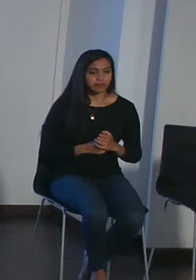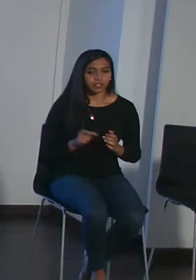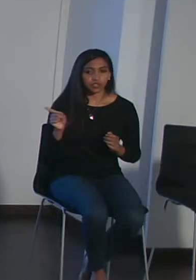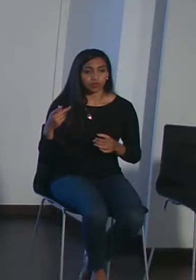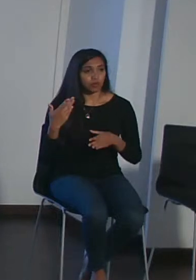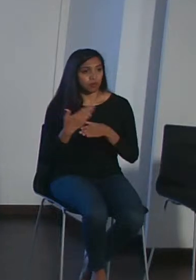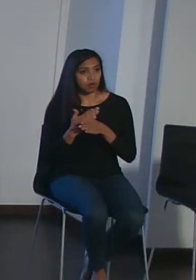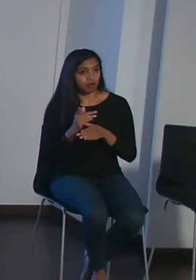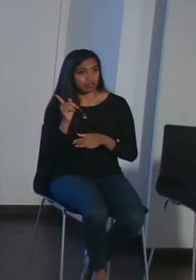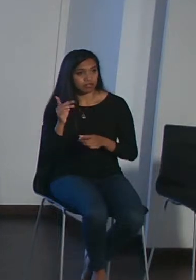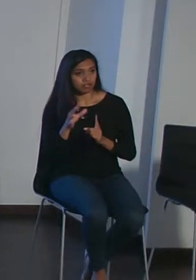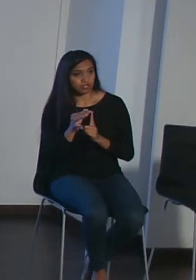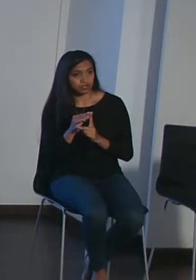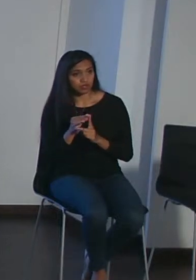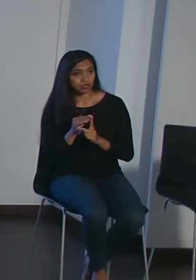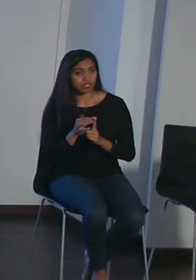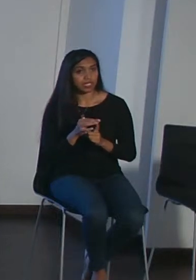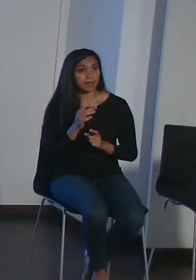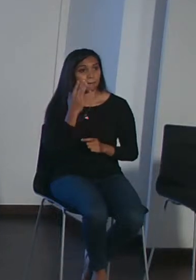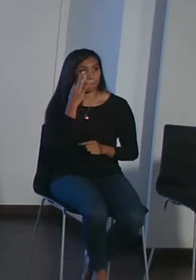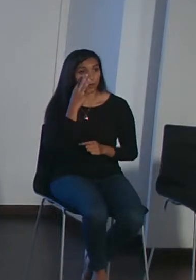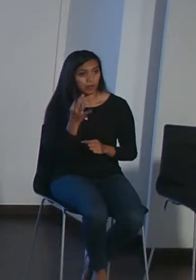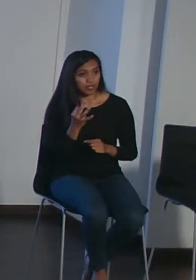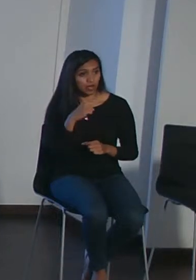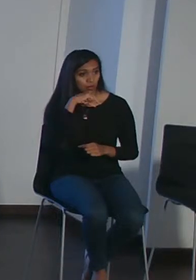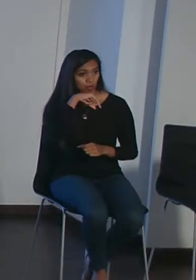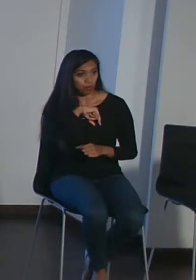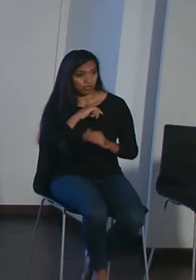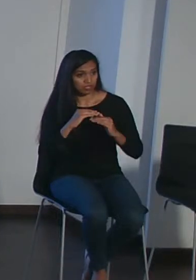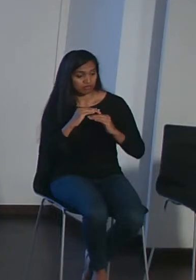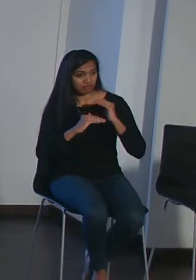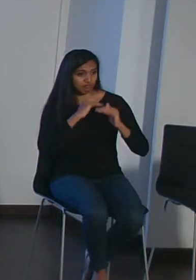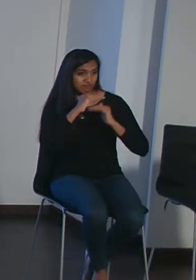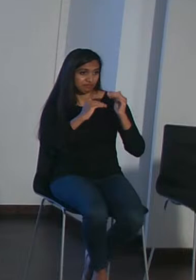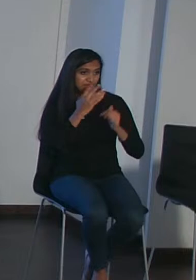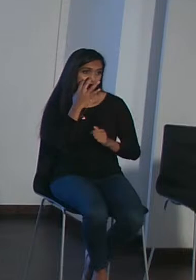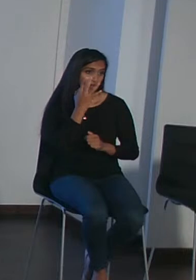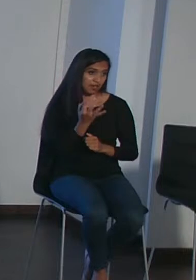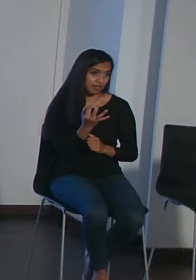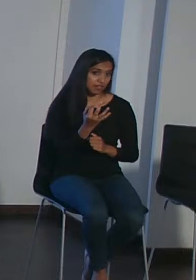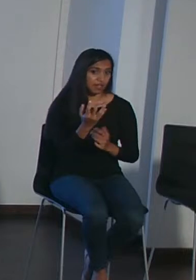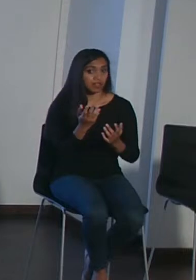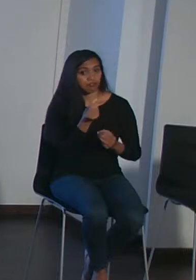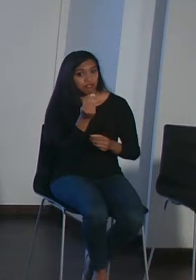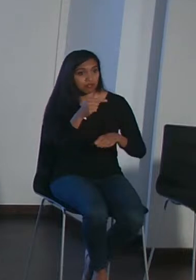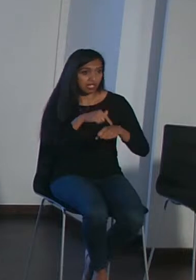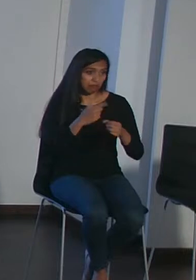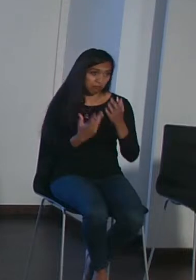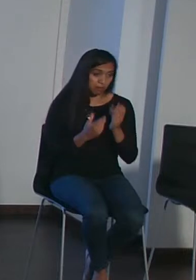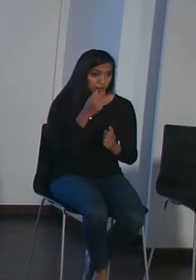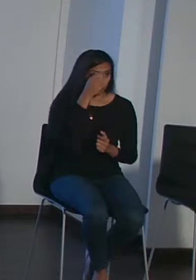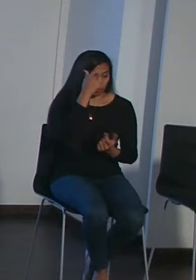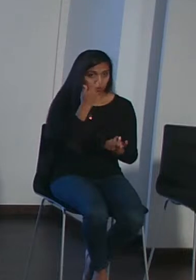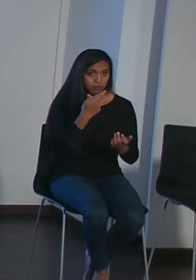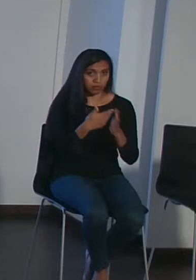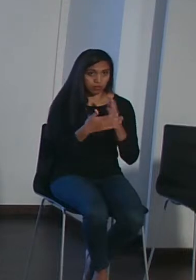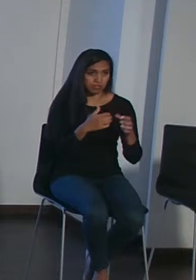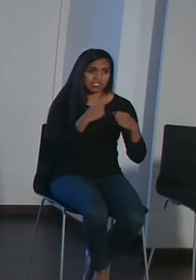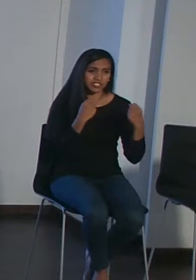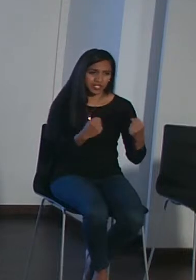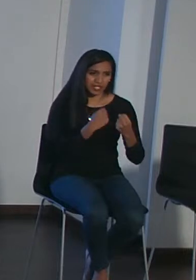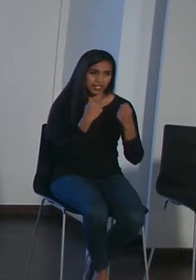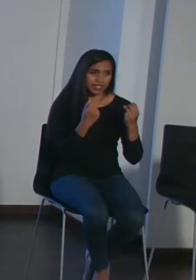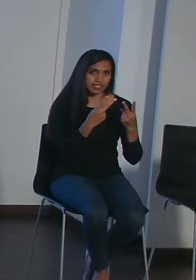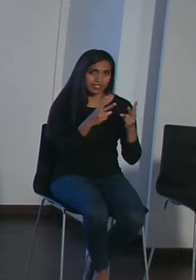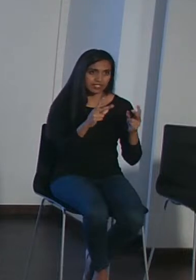do, we need to constantly up the quality, and that means taking risks and working with